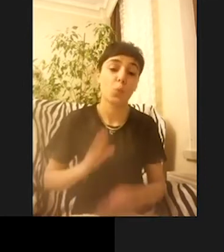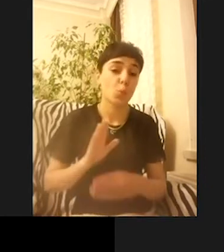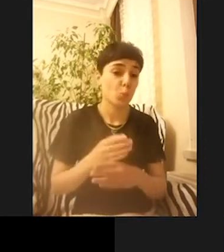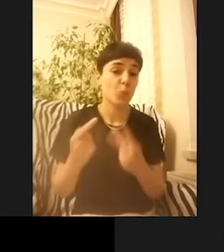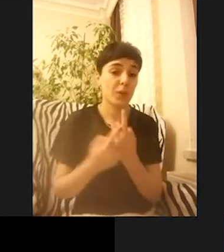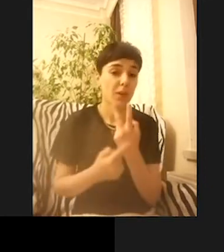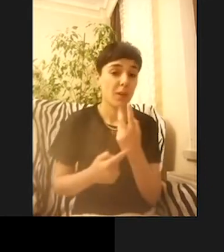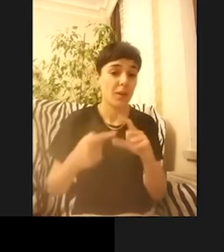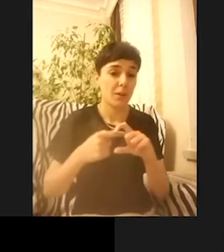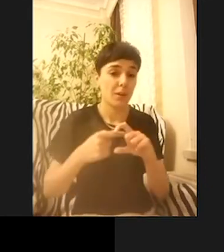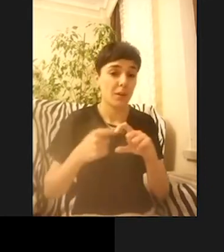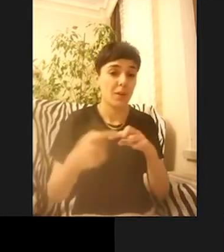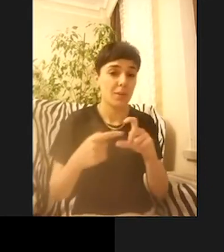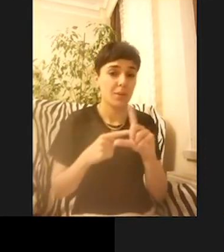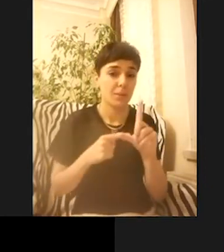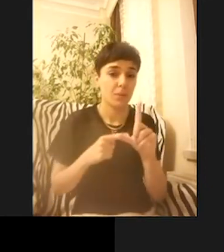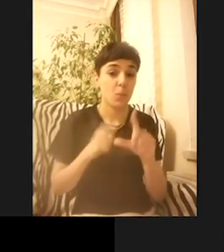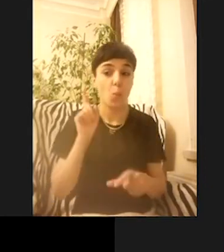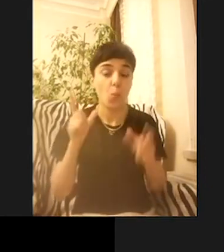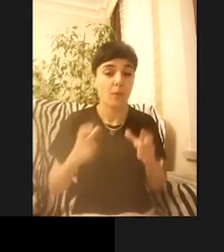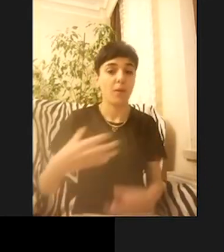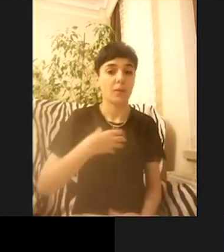There was a thought I had, but it's escaping me.